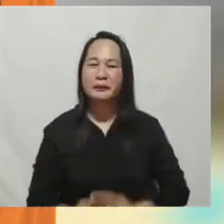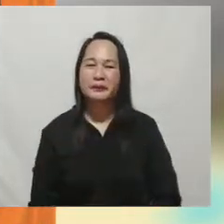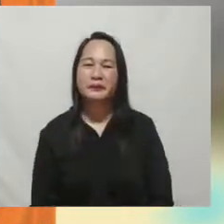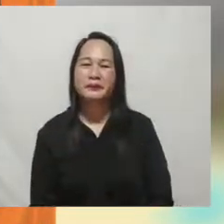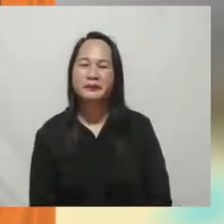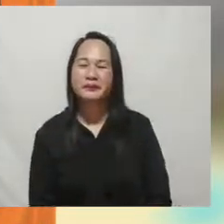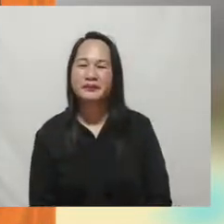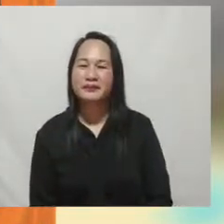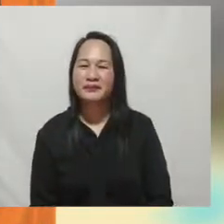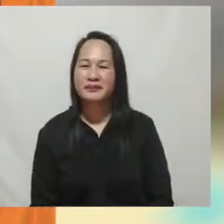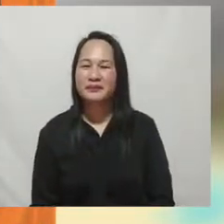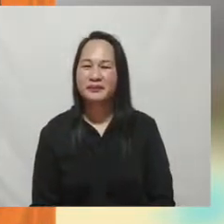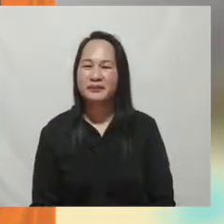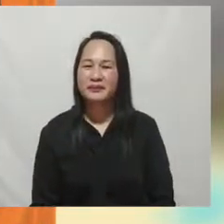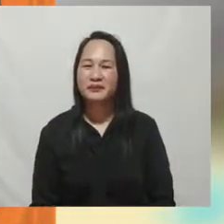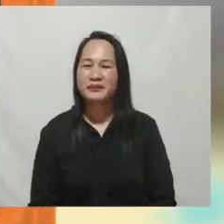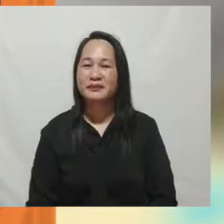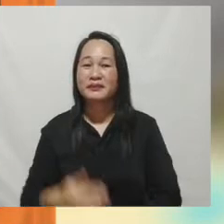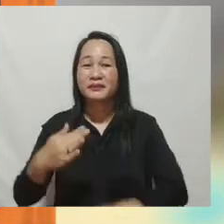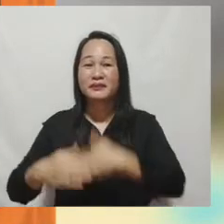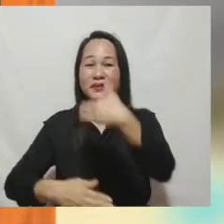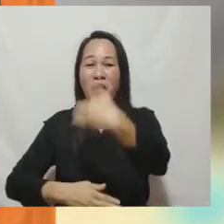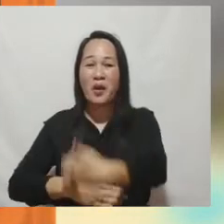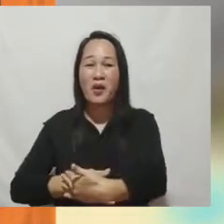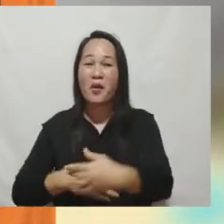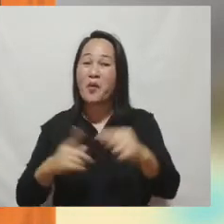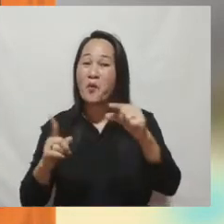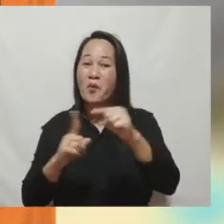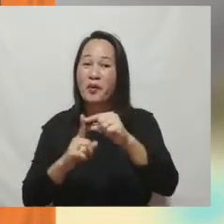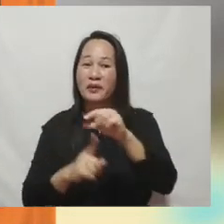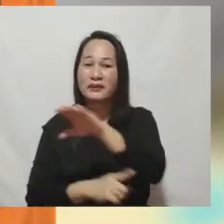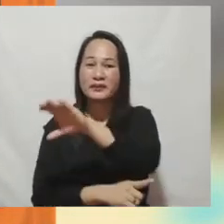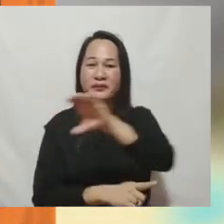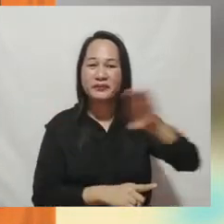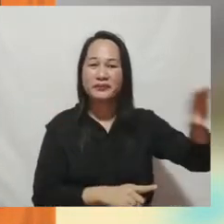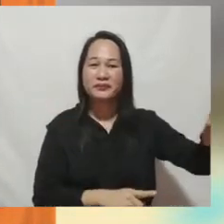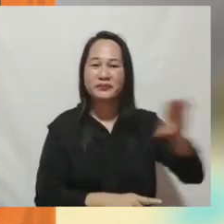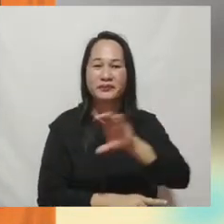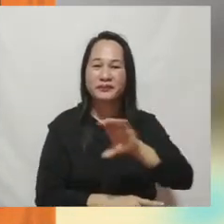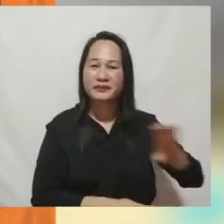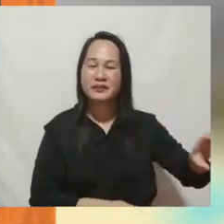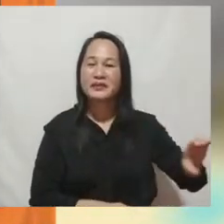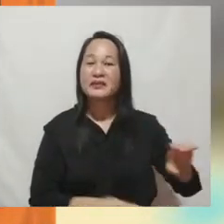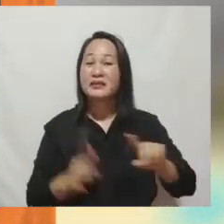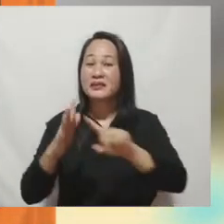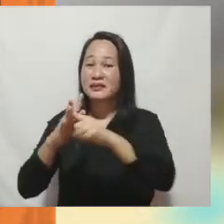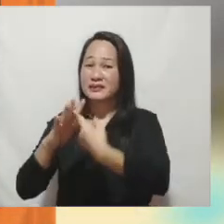Now let us have the words across. Let's start with this mountain.